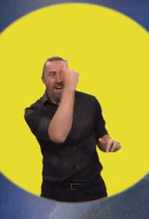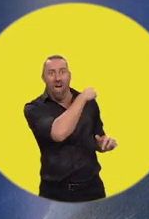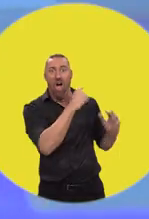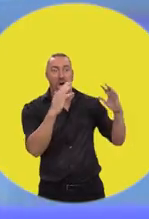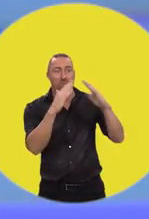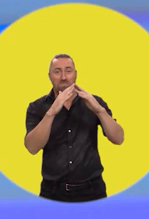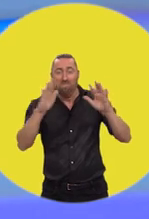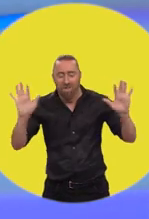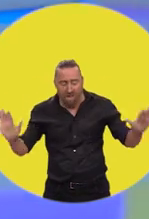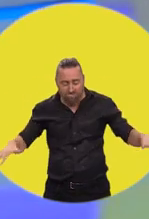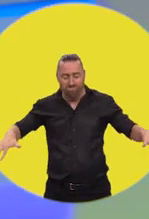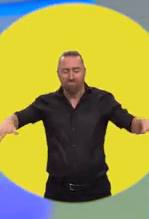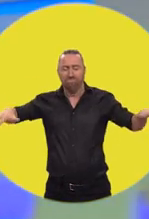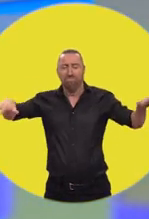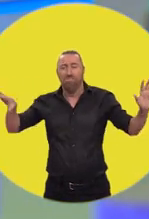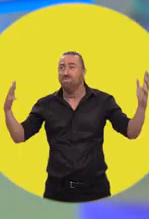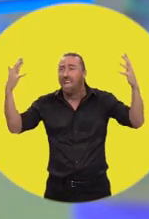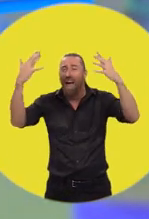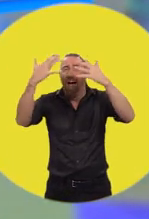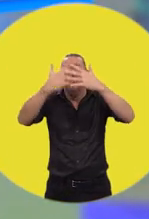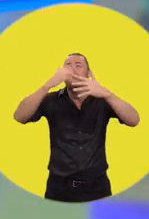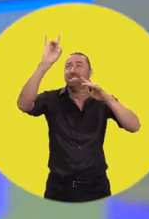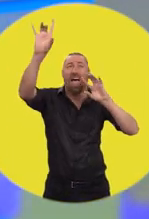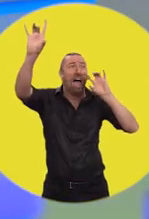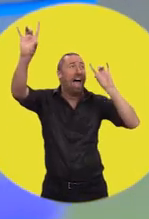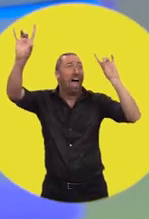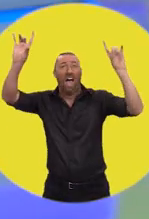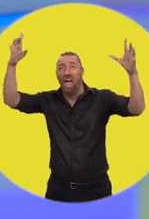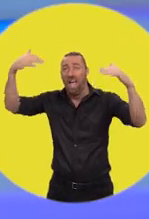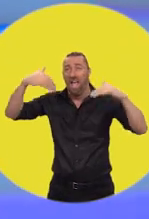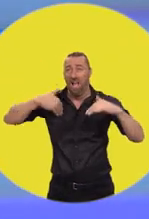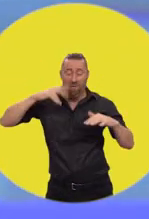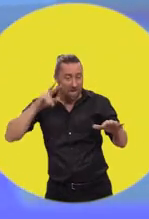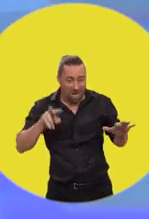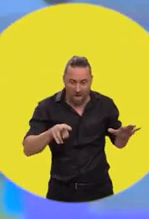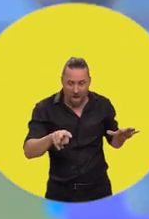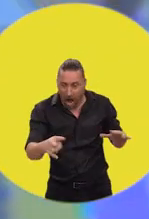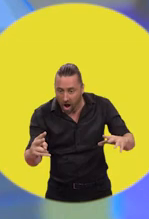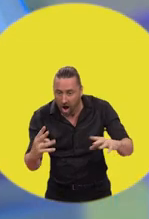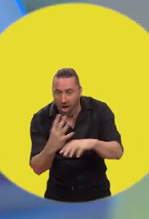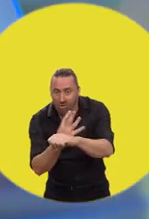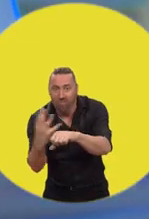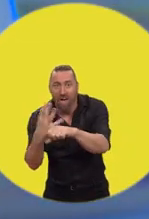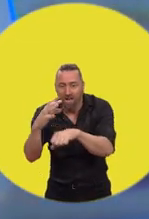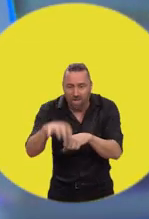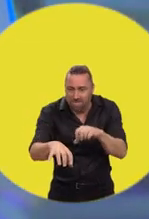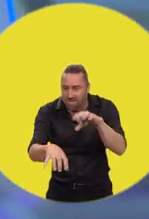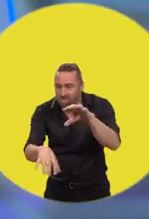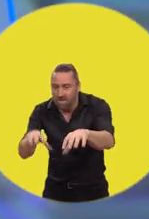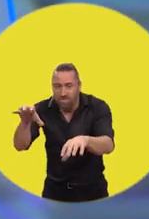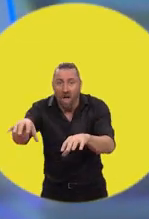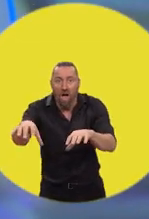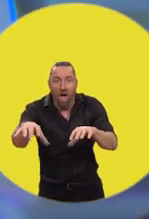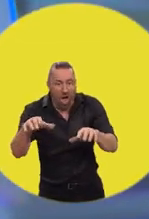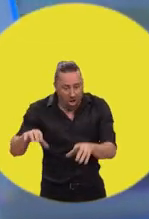night, across the paddocks, over the river, and through the town, all the way